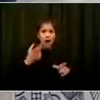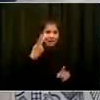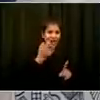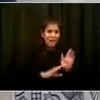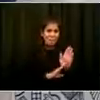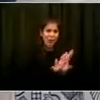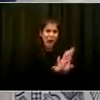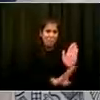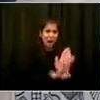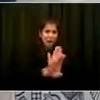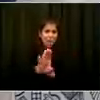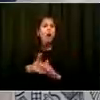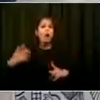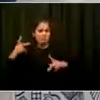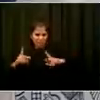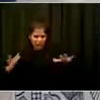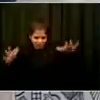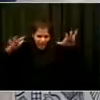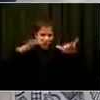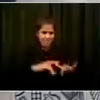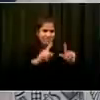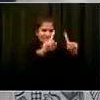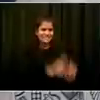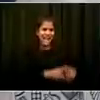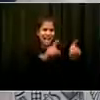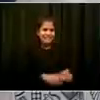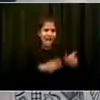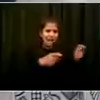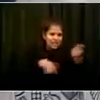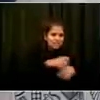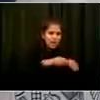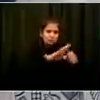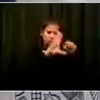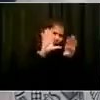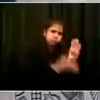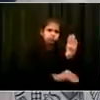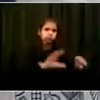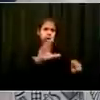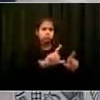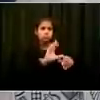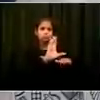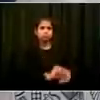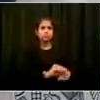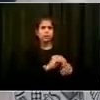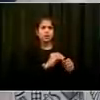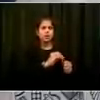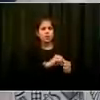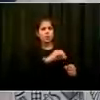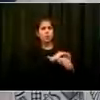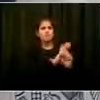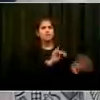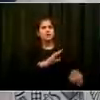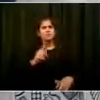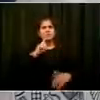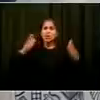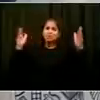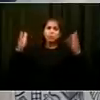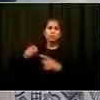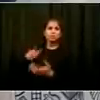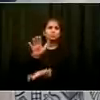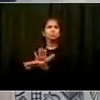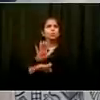supporting our kids and families. That's where we've been putting our time and energy. And in recent days, this is the first time we had to